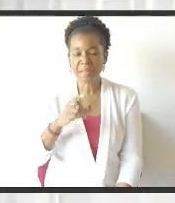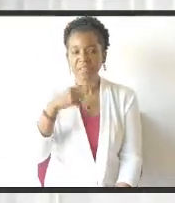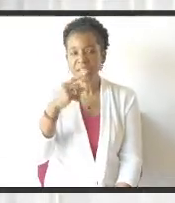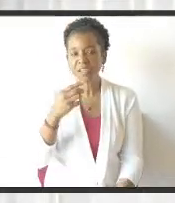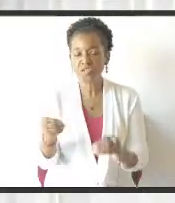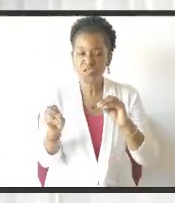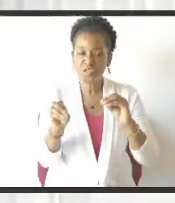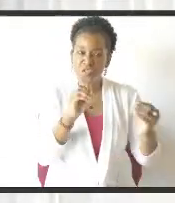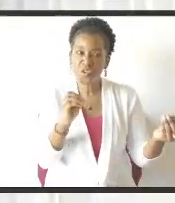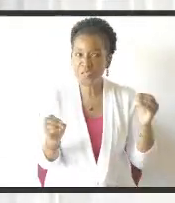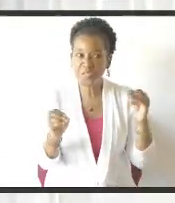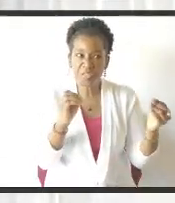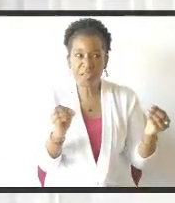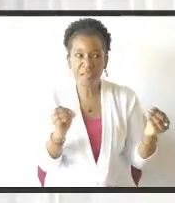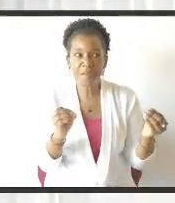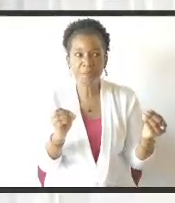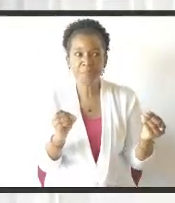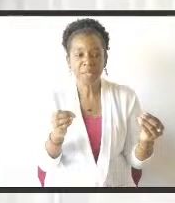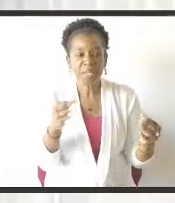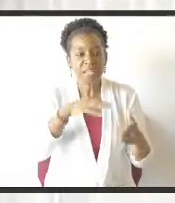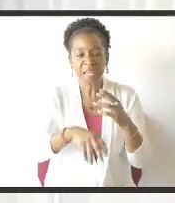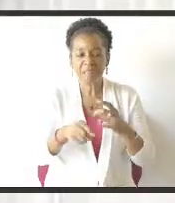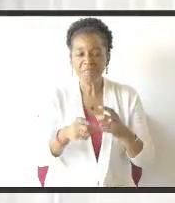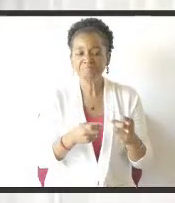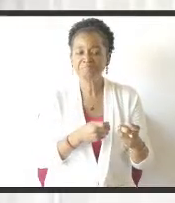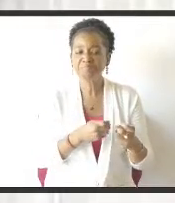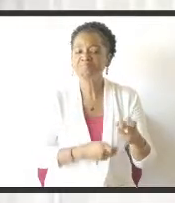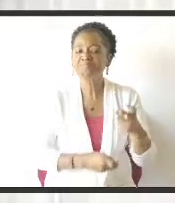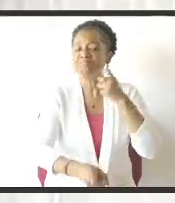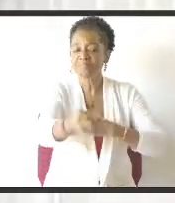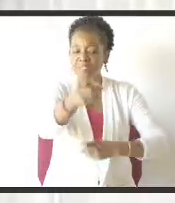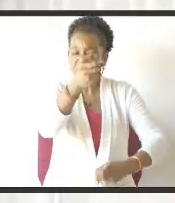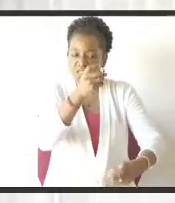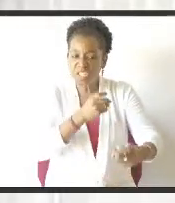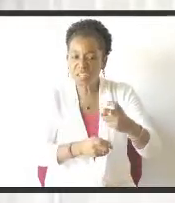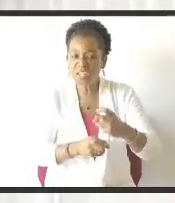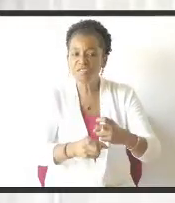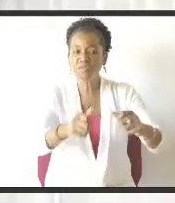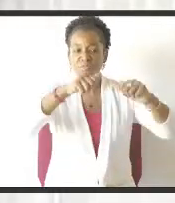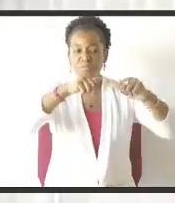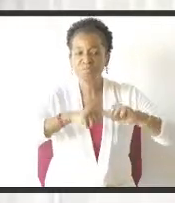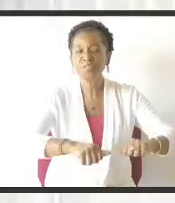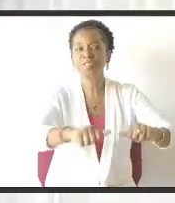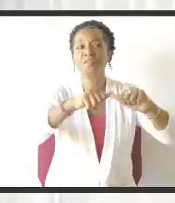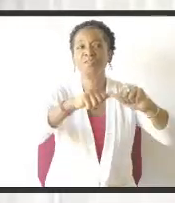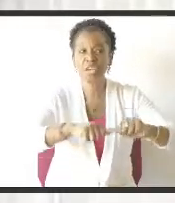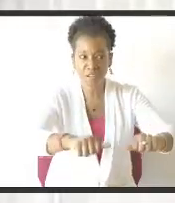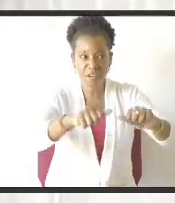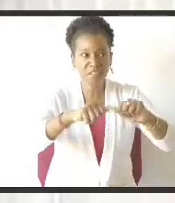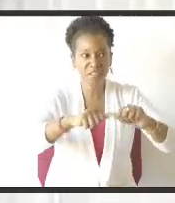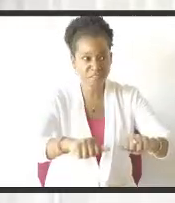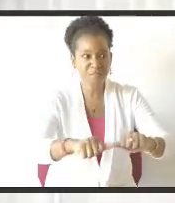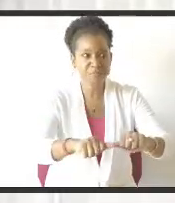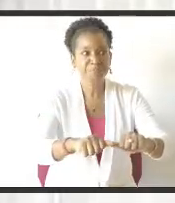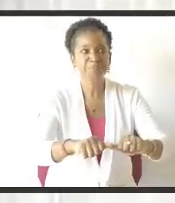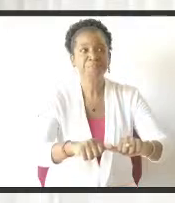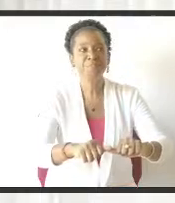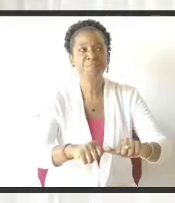the place of persistence. Our world is filled with lots and lots of